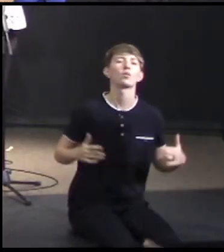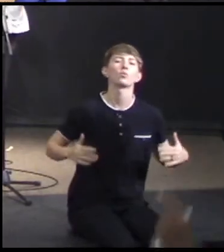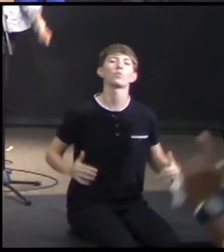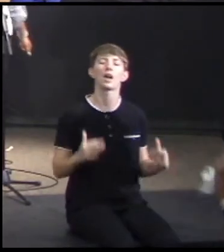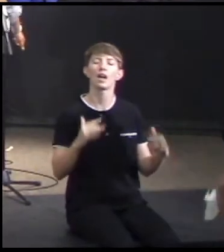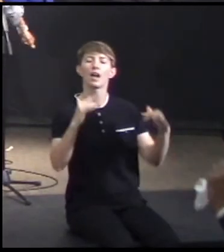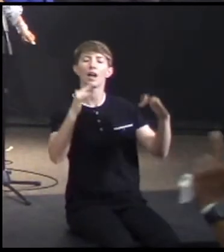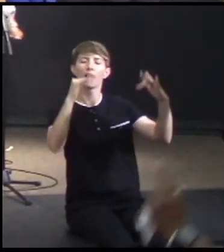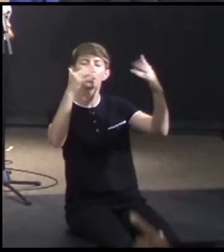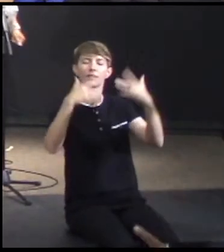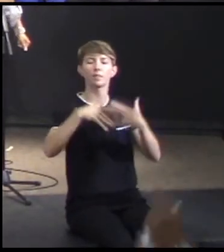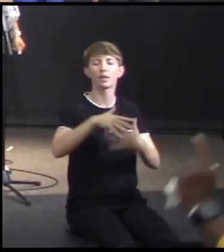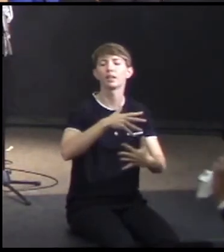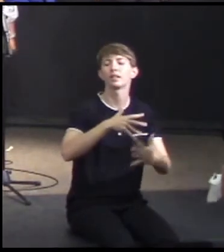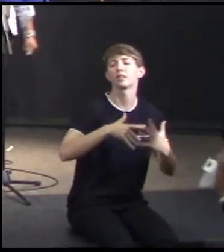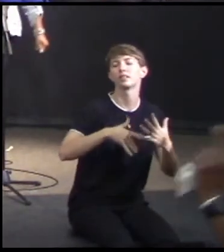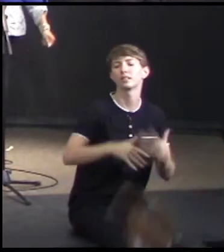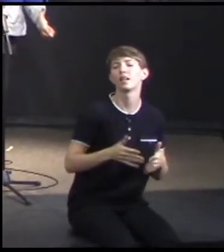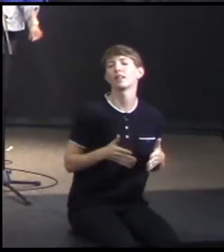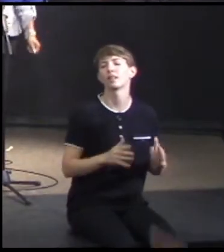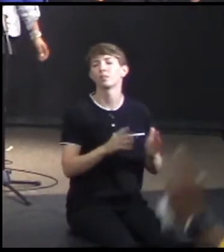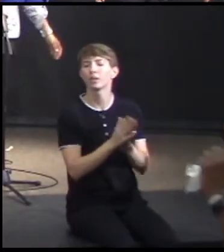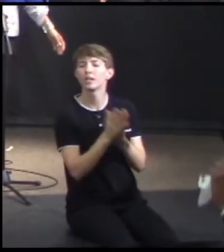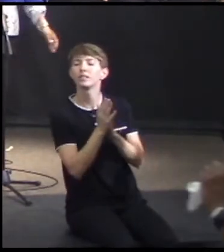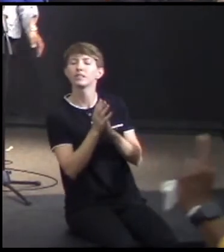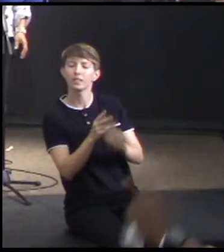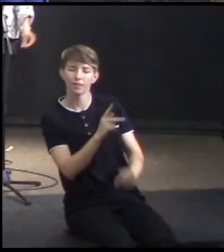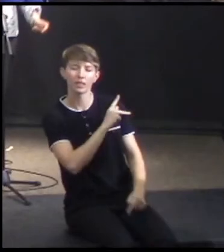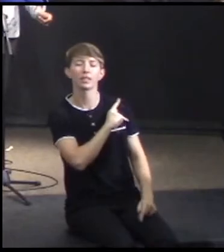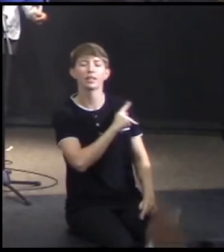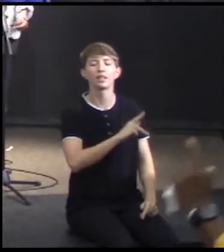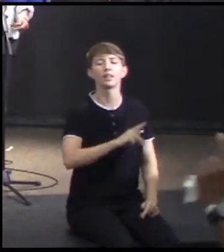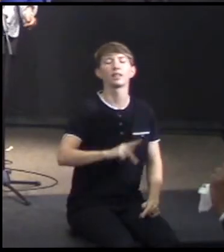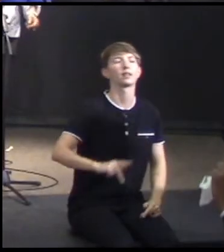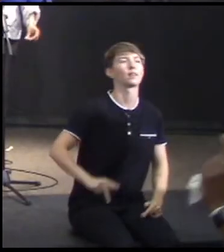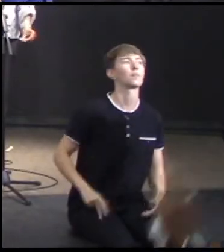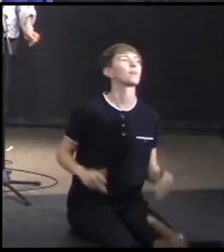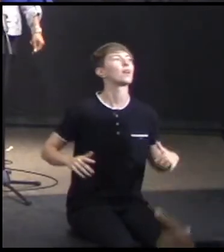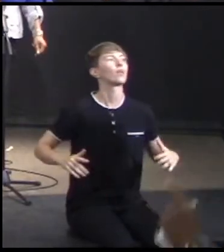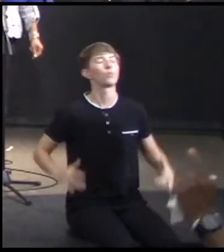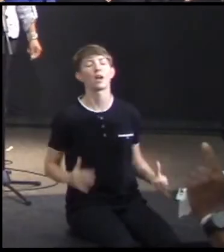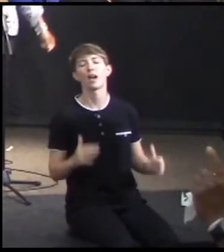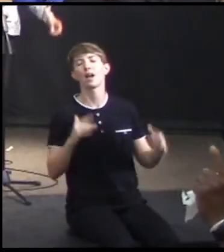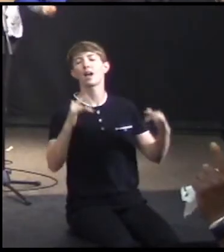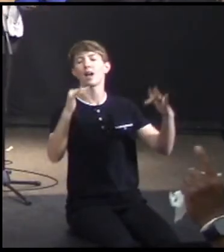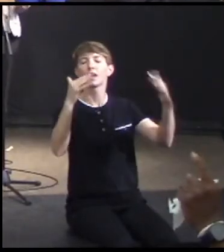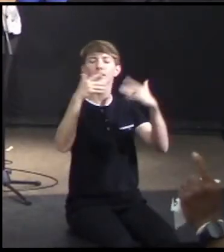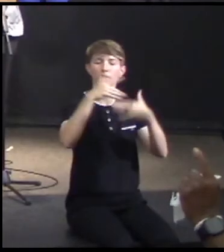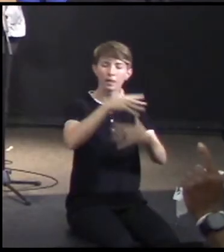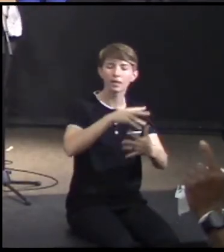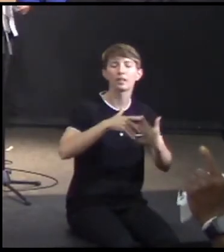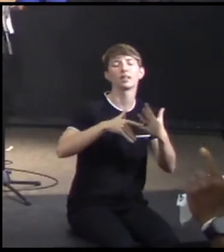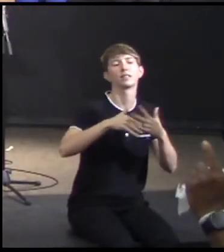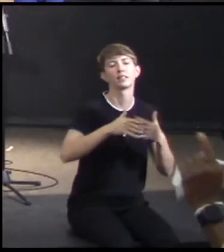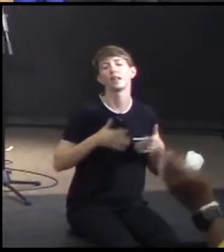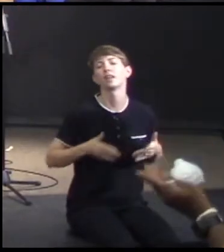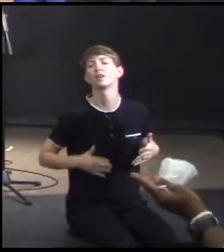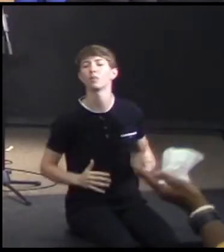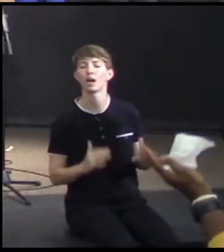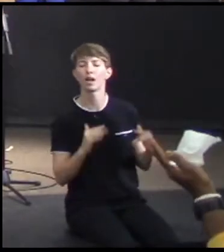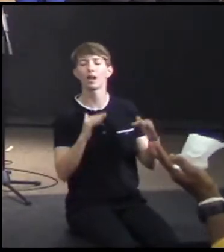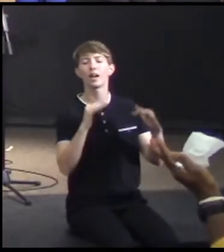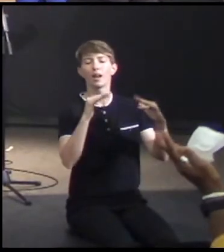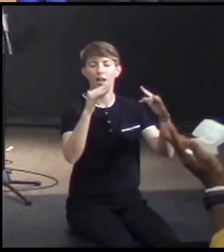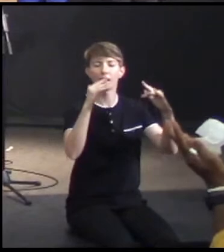Lord rise among us. Let the praises of the King rise among us. Let